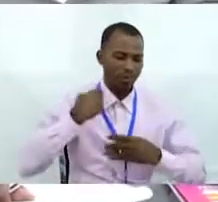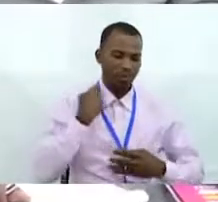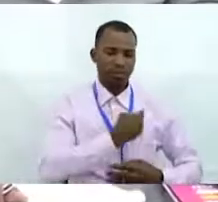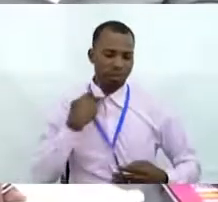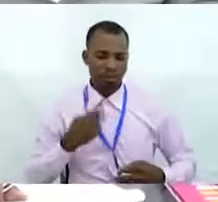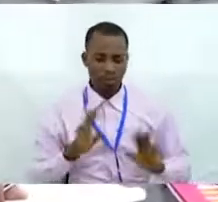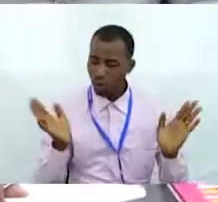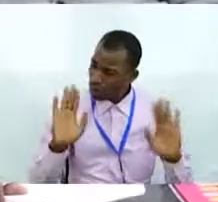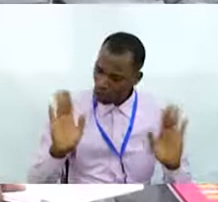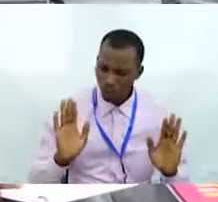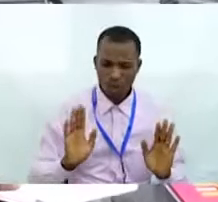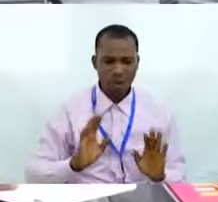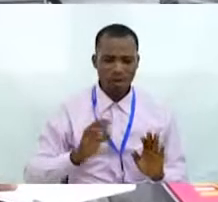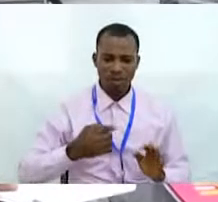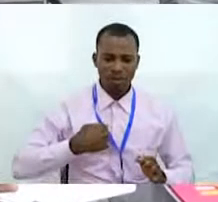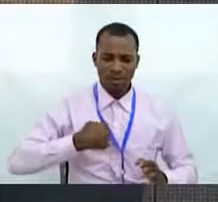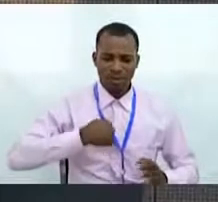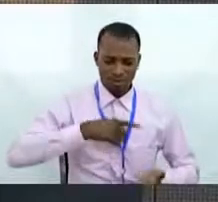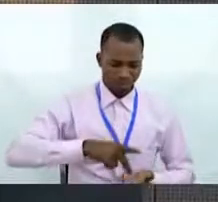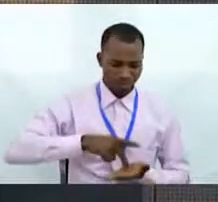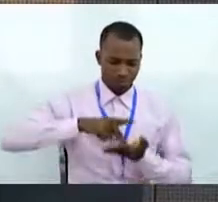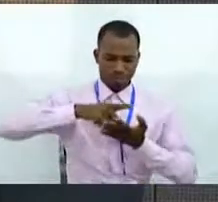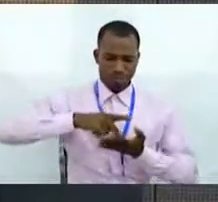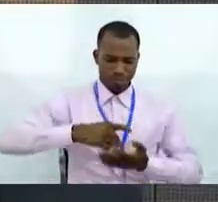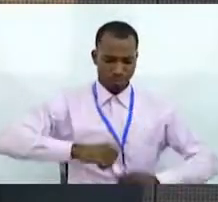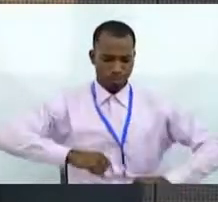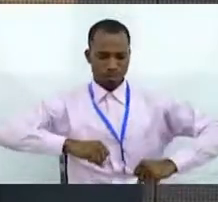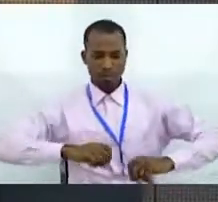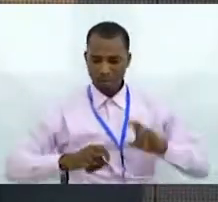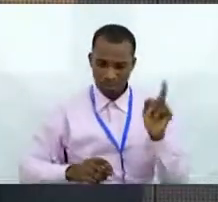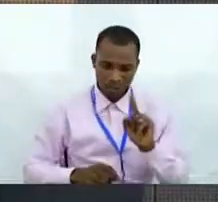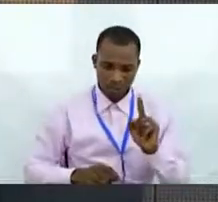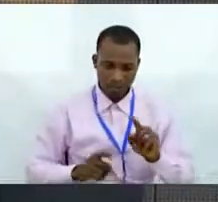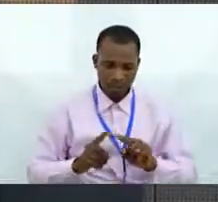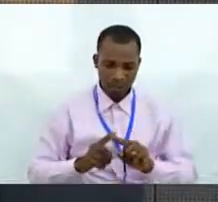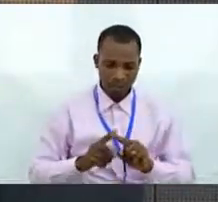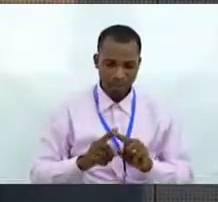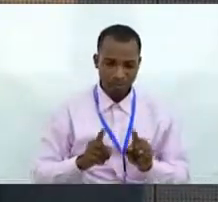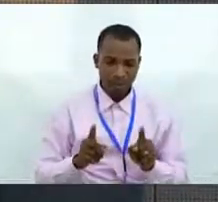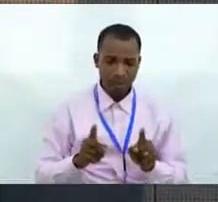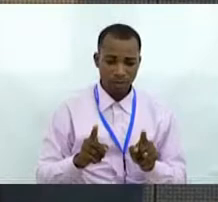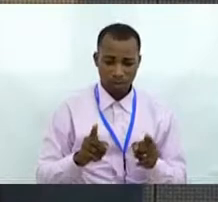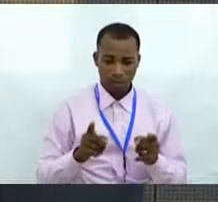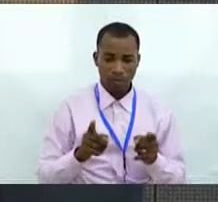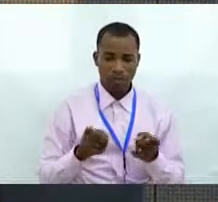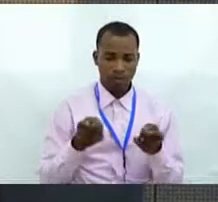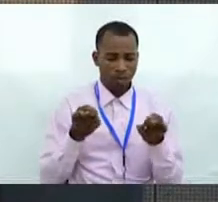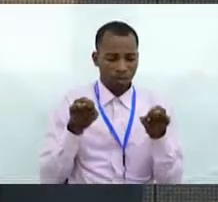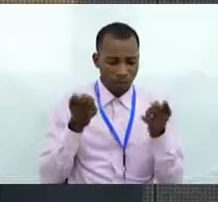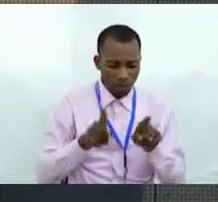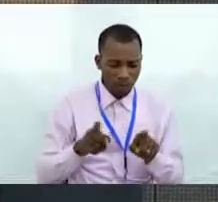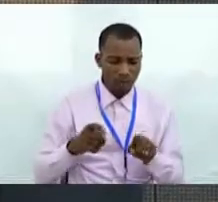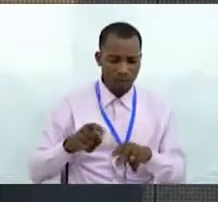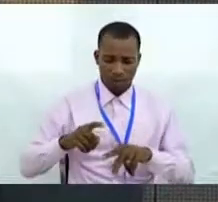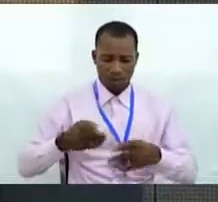Not the position as the general secretary. For that is by ordination. But to be able to sit on